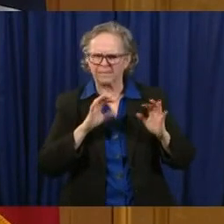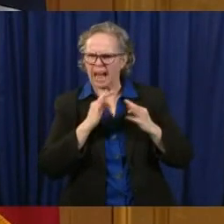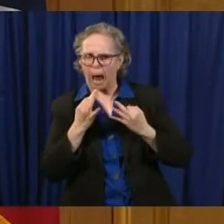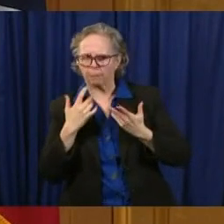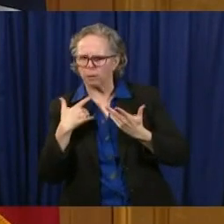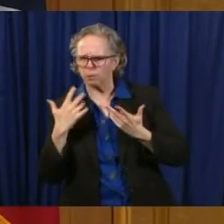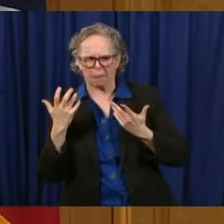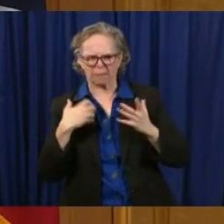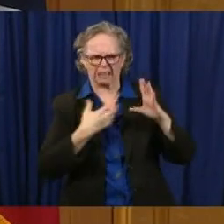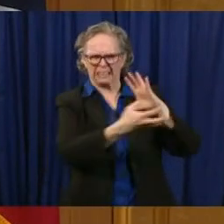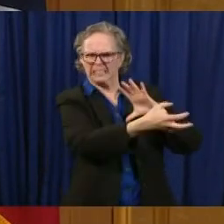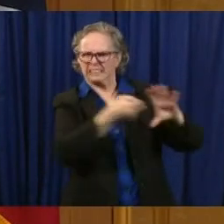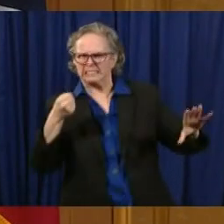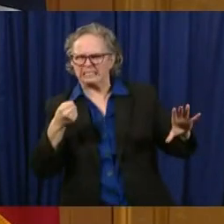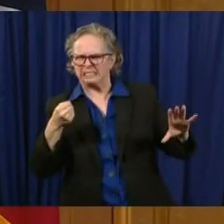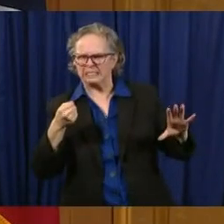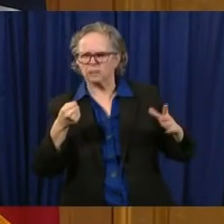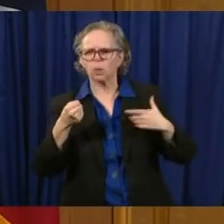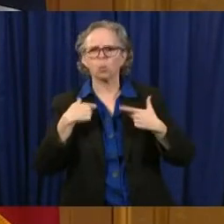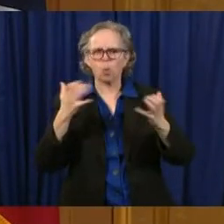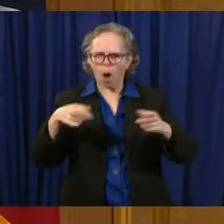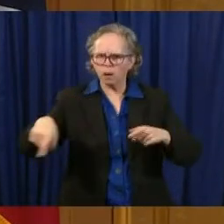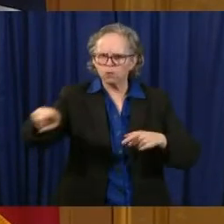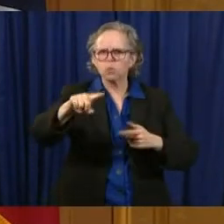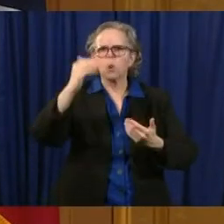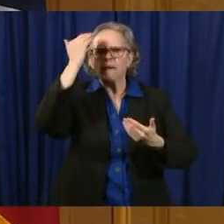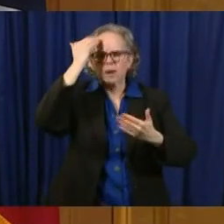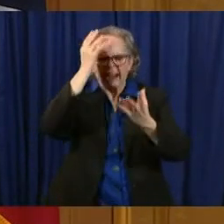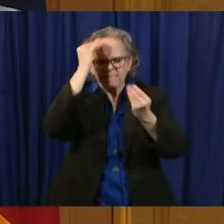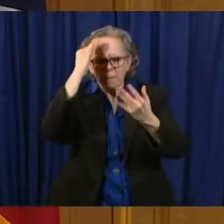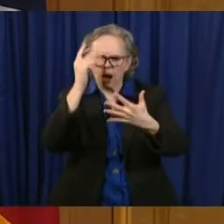that you have all that information.